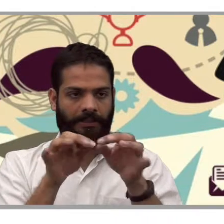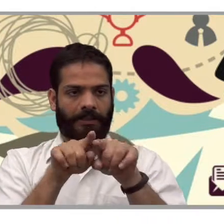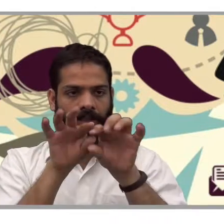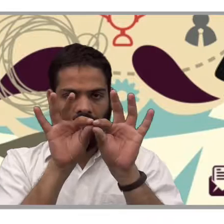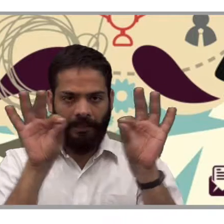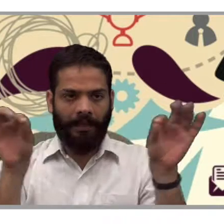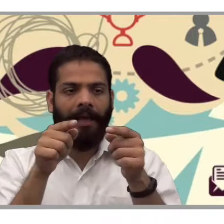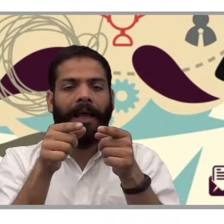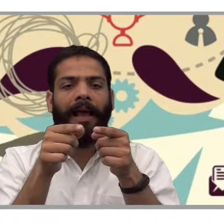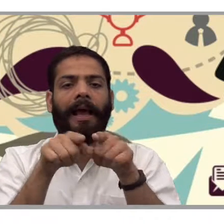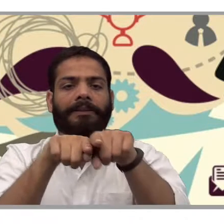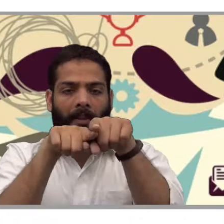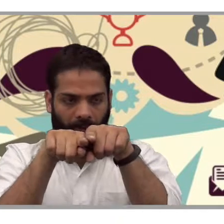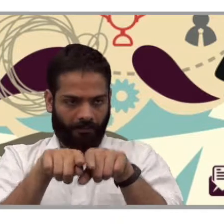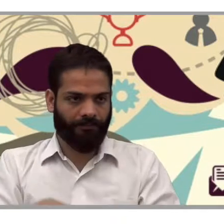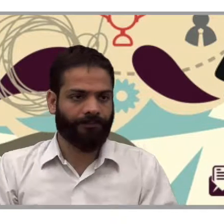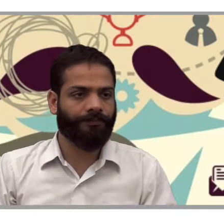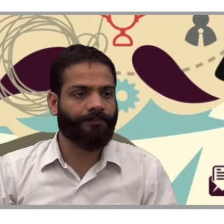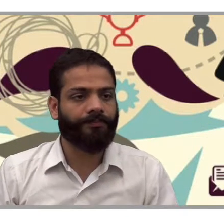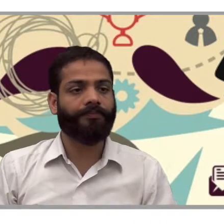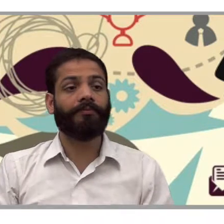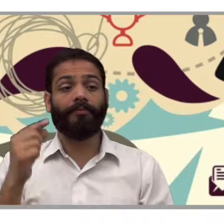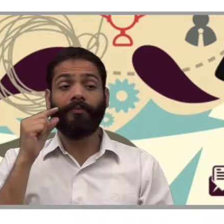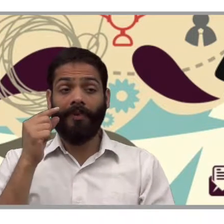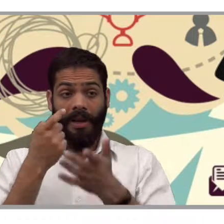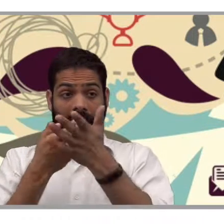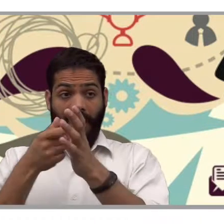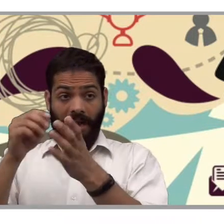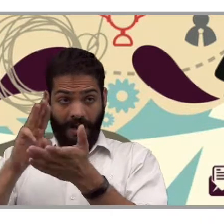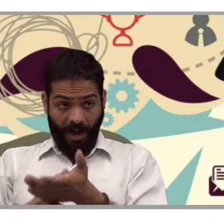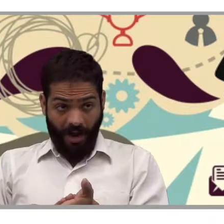walk Ram Sita yesterday walk.